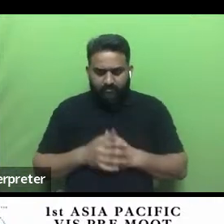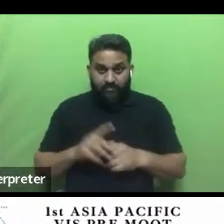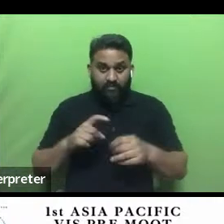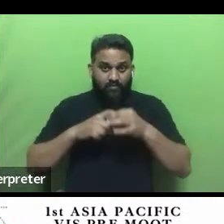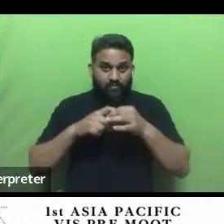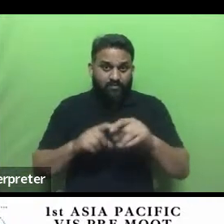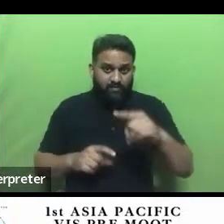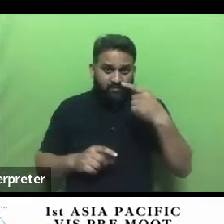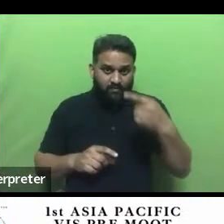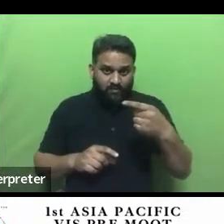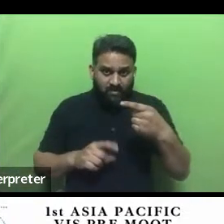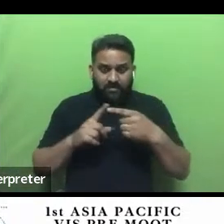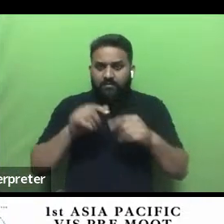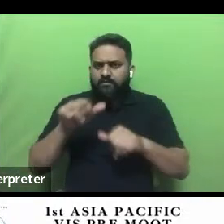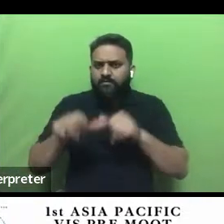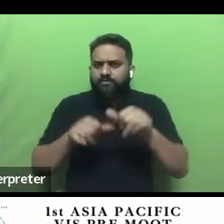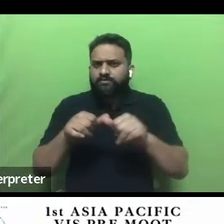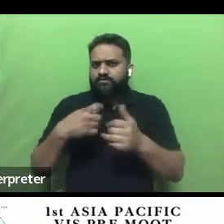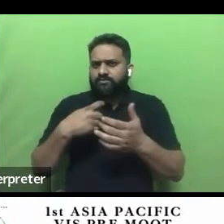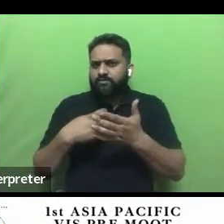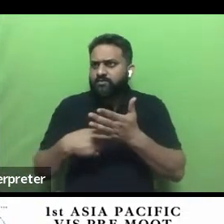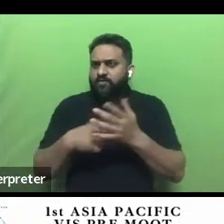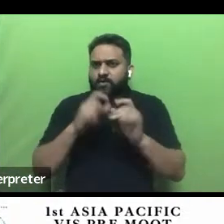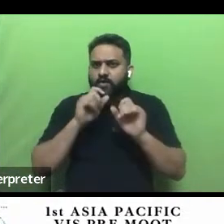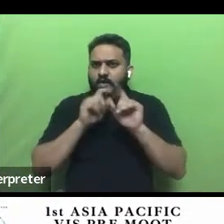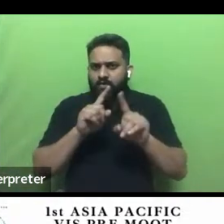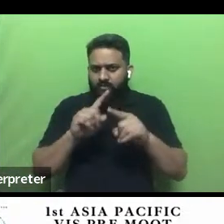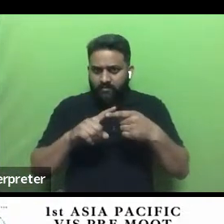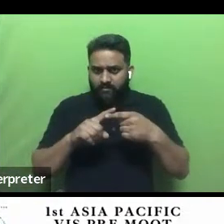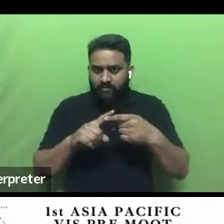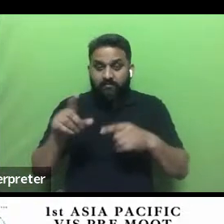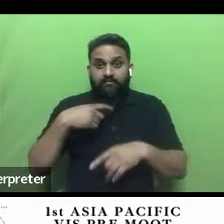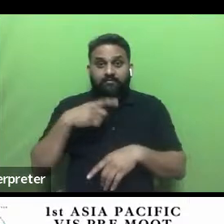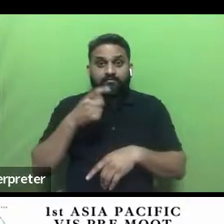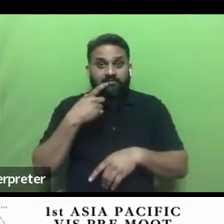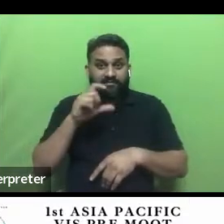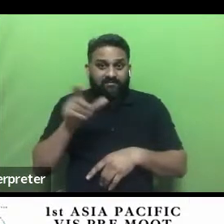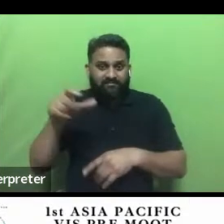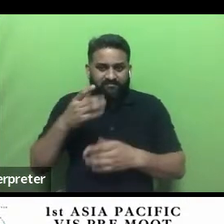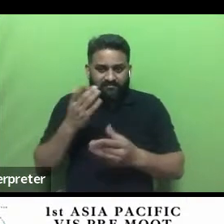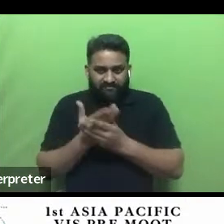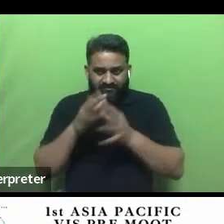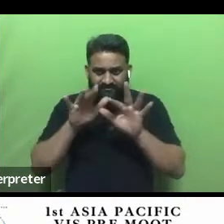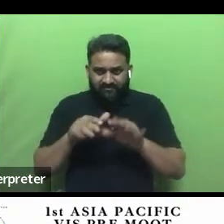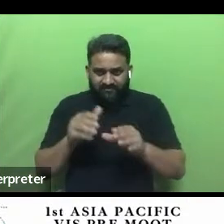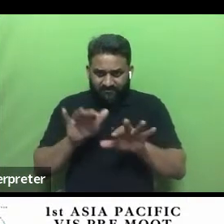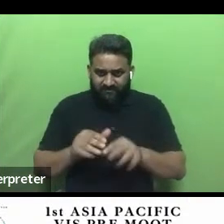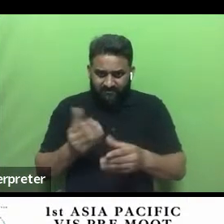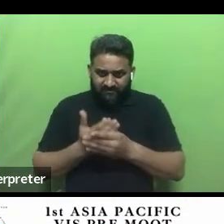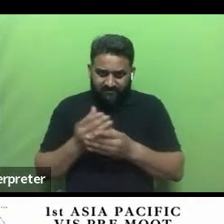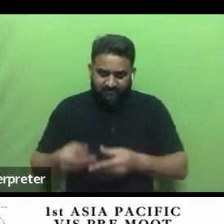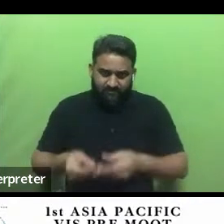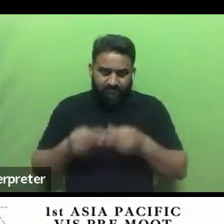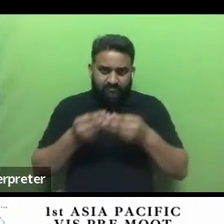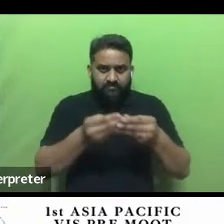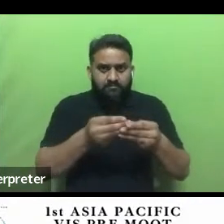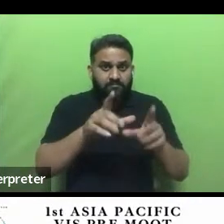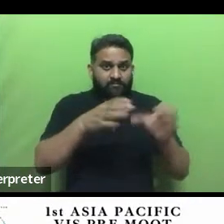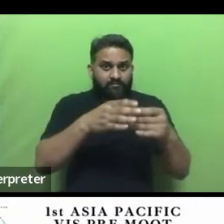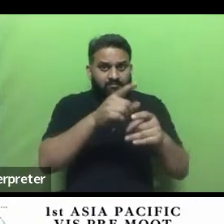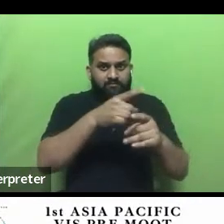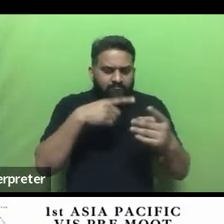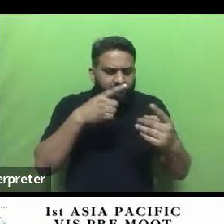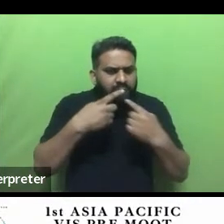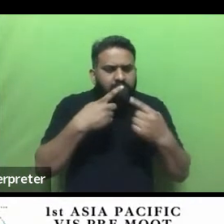in procedural order number 1. It's the claimant's overarching submission that the parties did validly agree